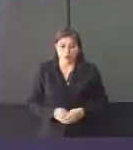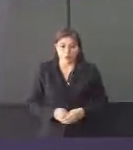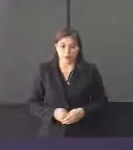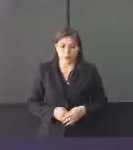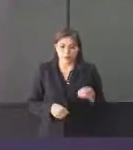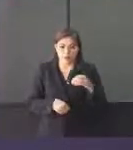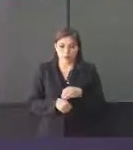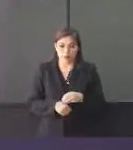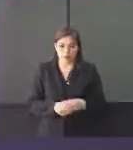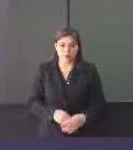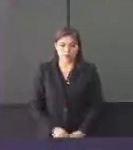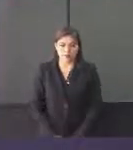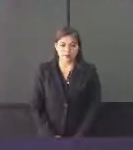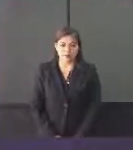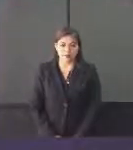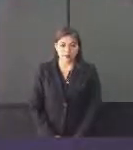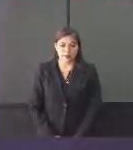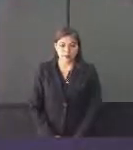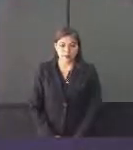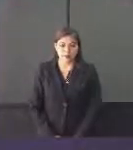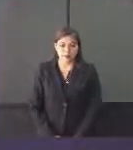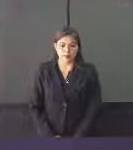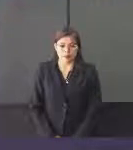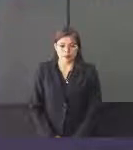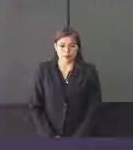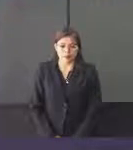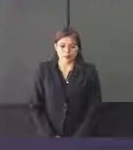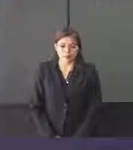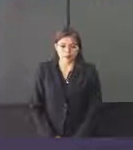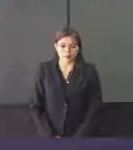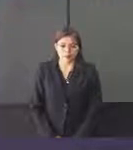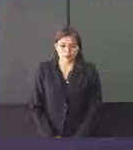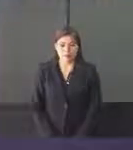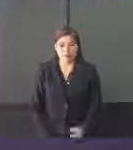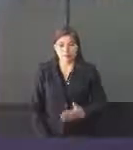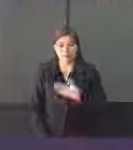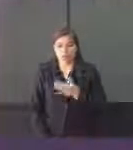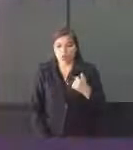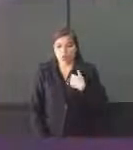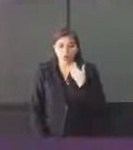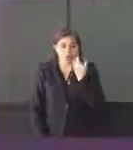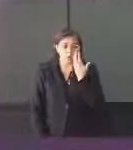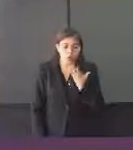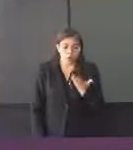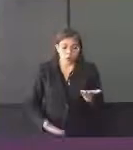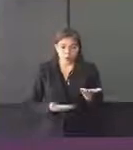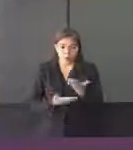Okay, so shall I start my presentation?